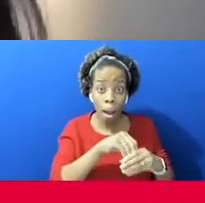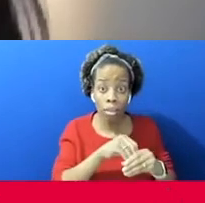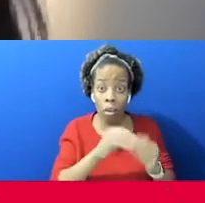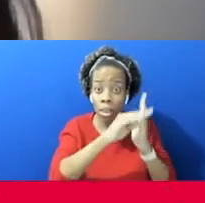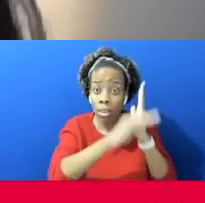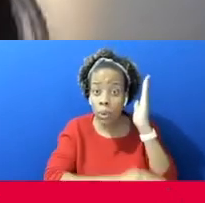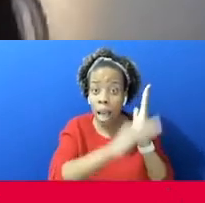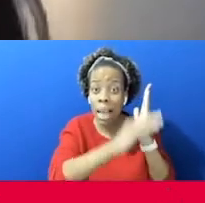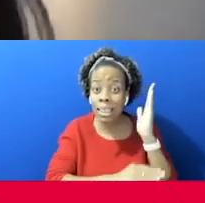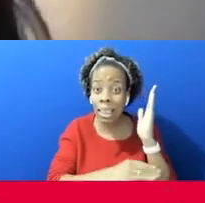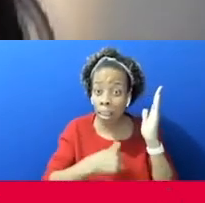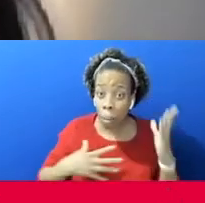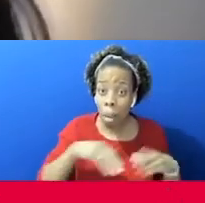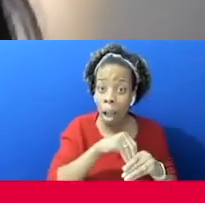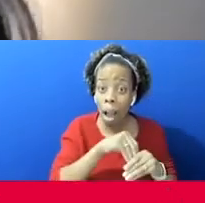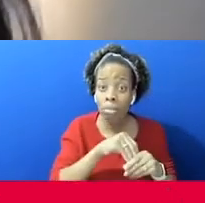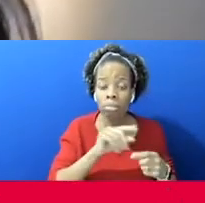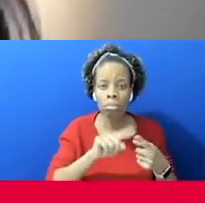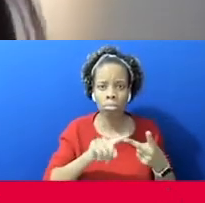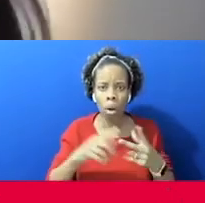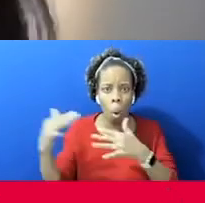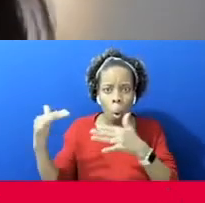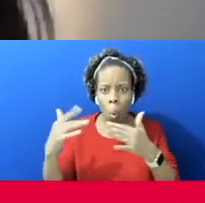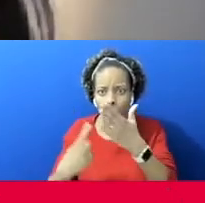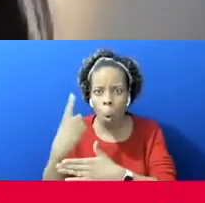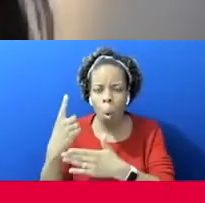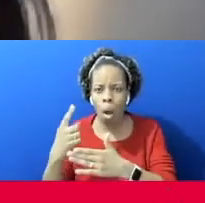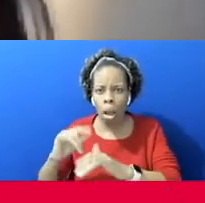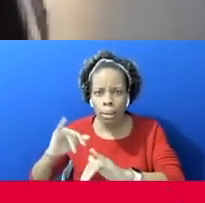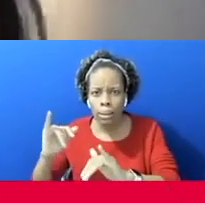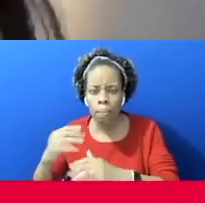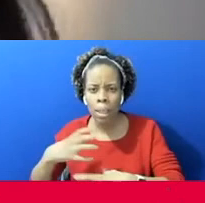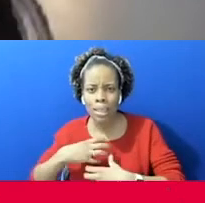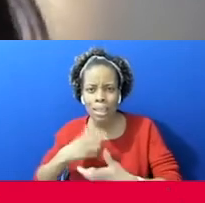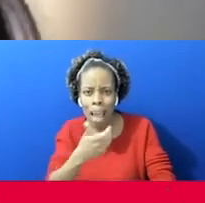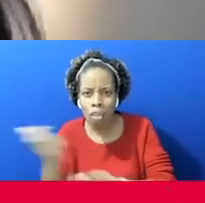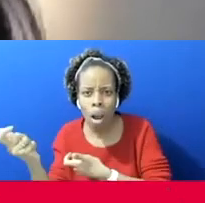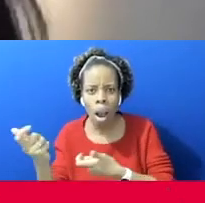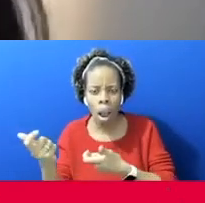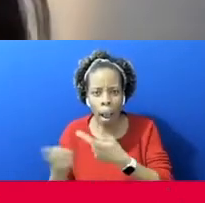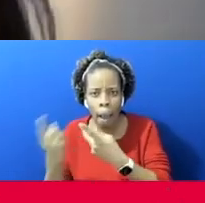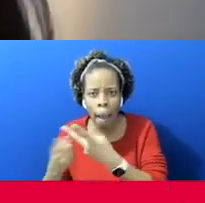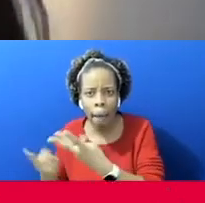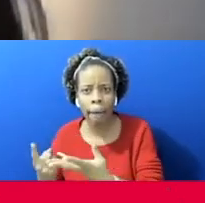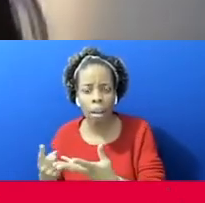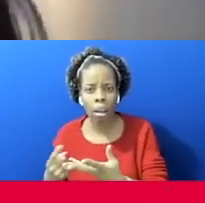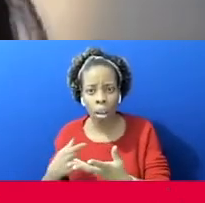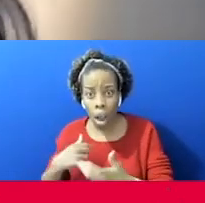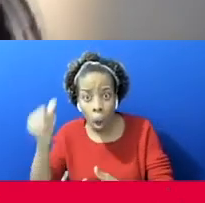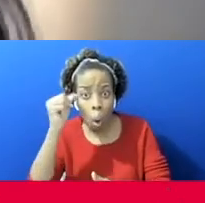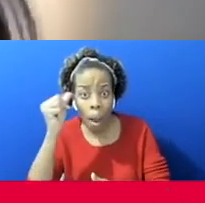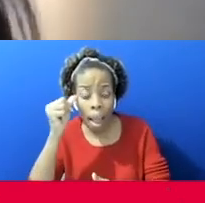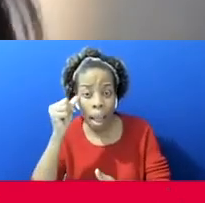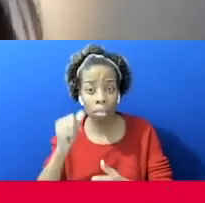actual pressing issues of war and violence and terror. whether it's in the global south or within our own sort of borders.